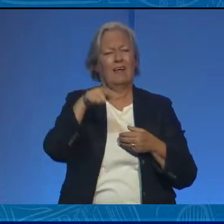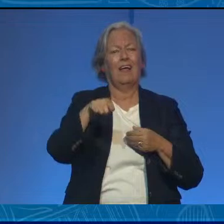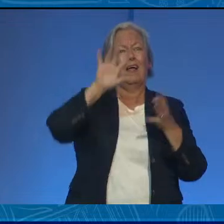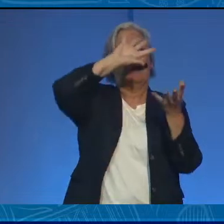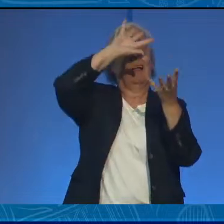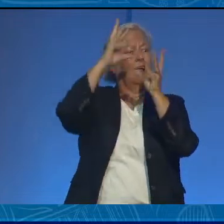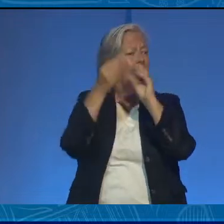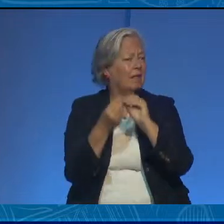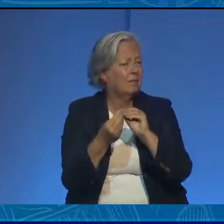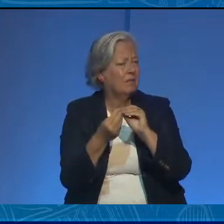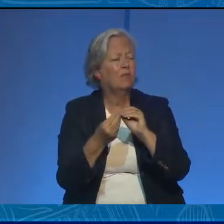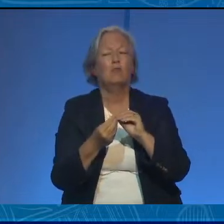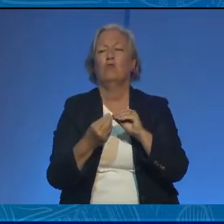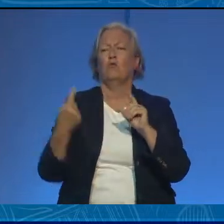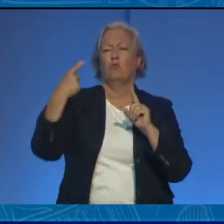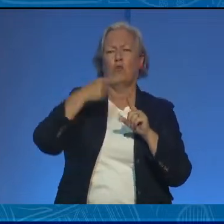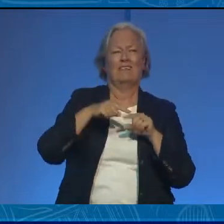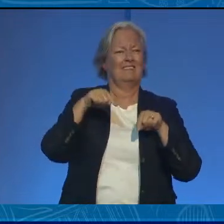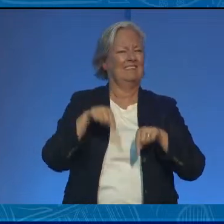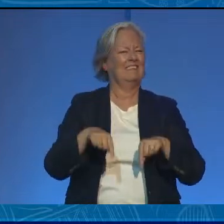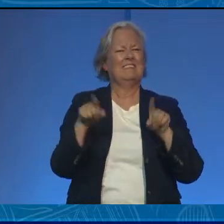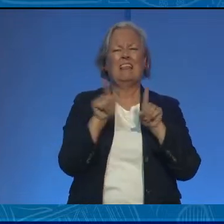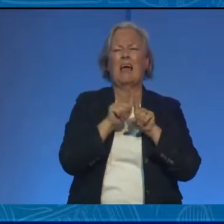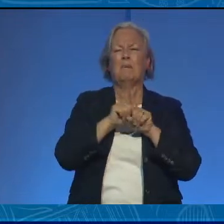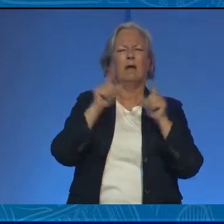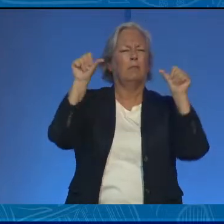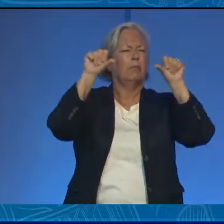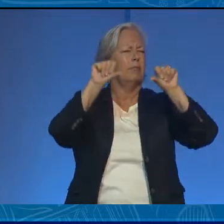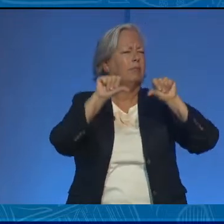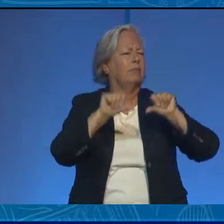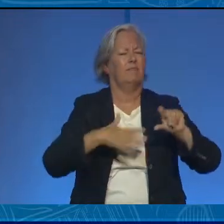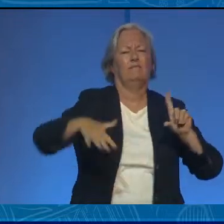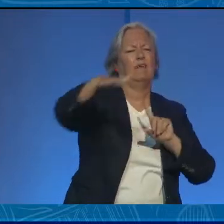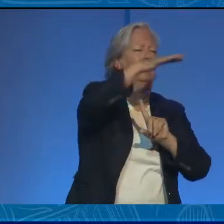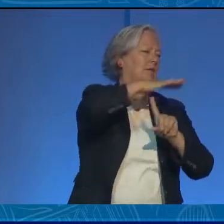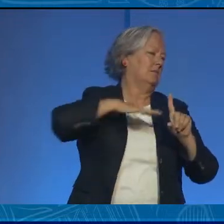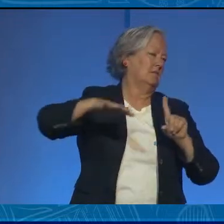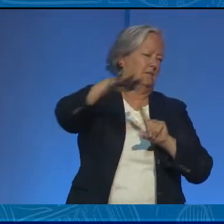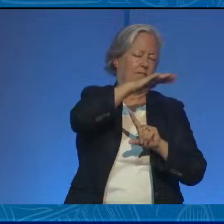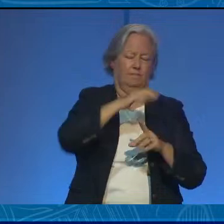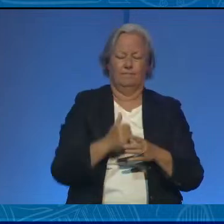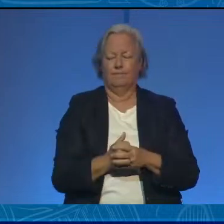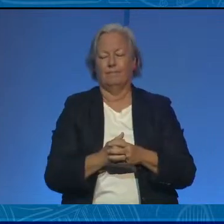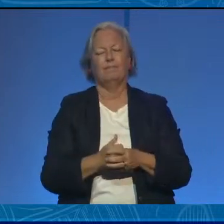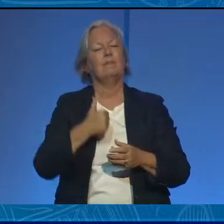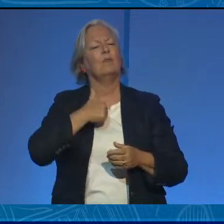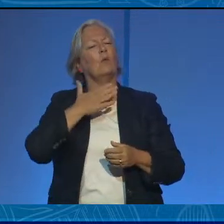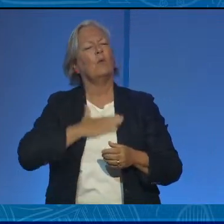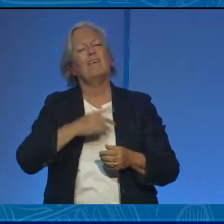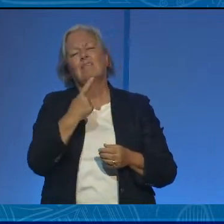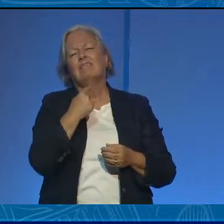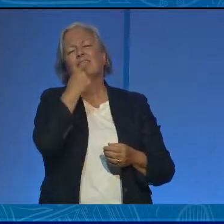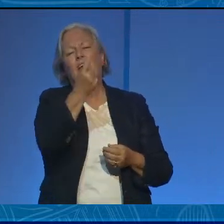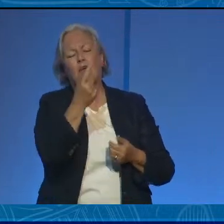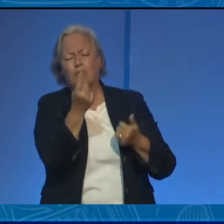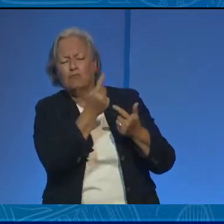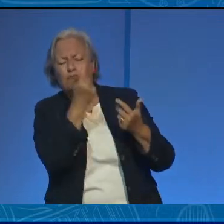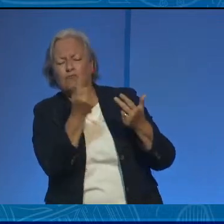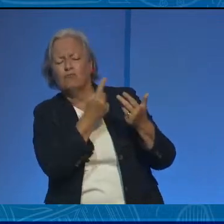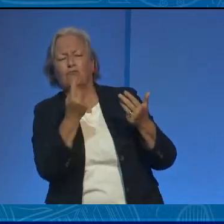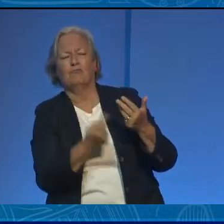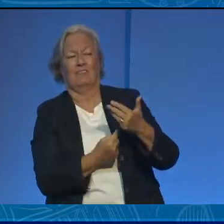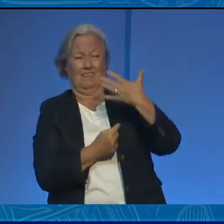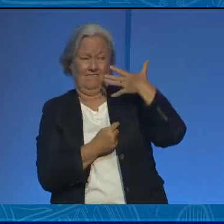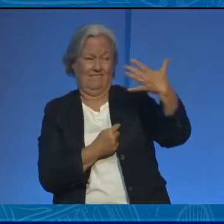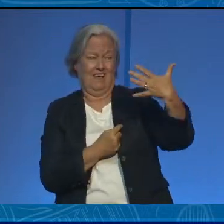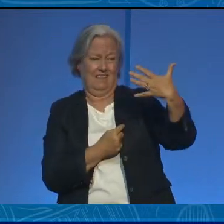and environmental degradation. Let me now reflect on what we have achieved together and highlight 5 key points